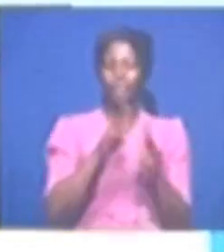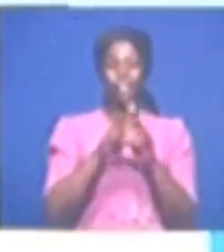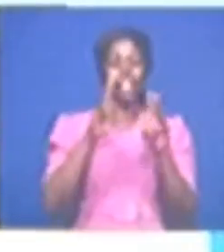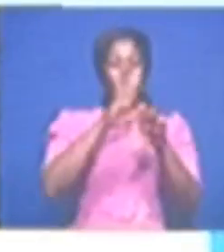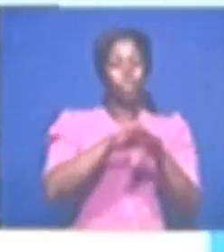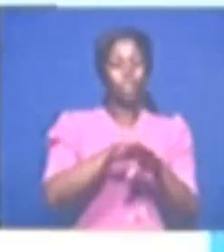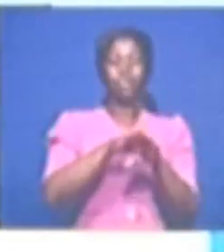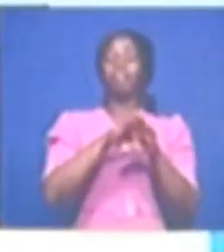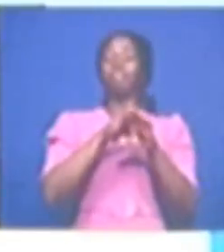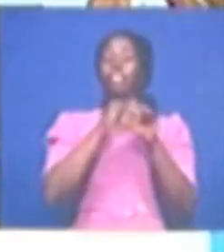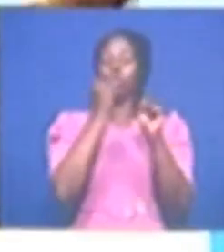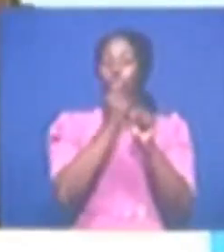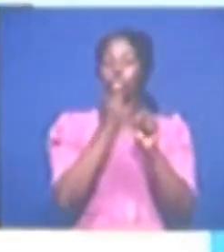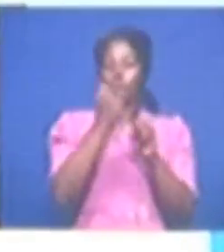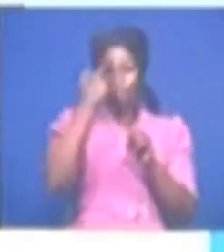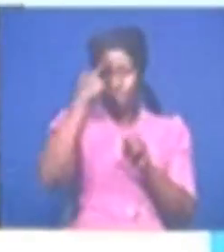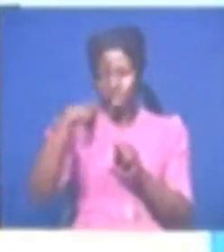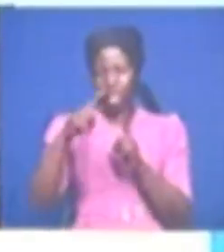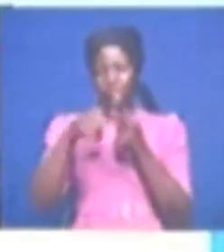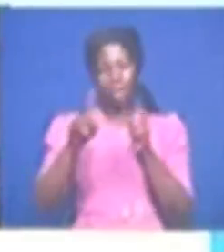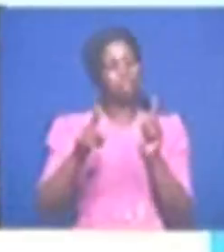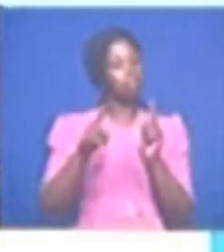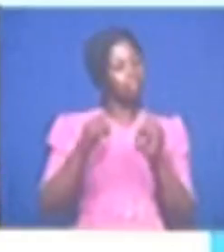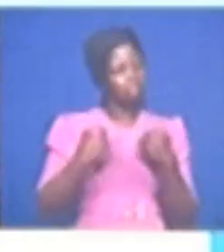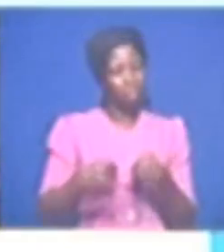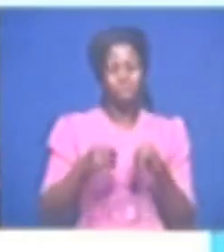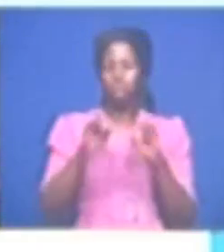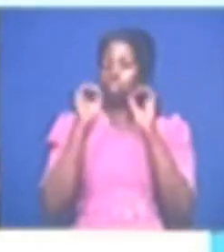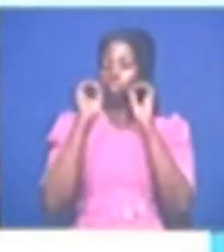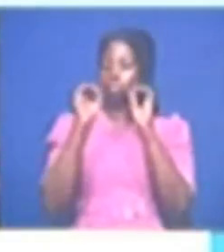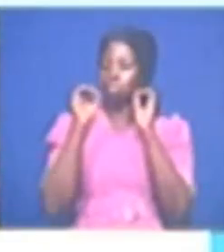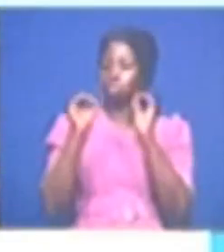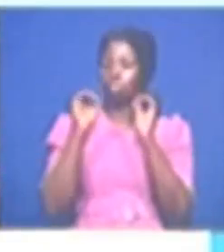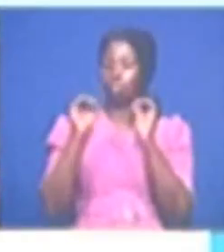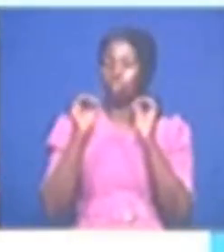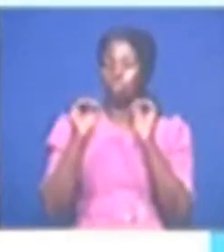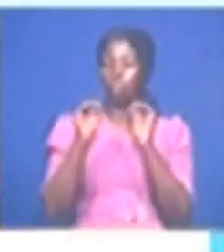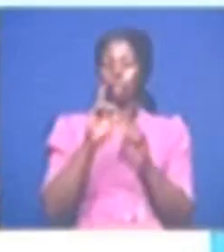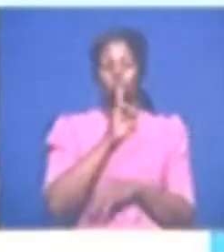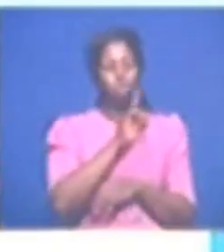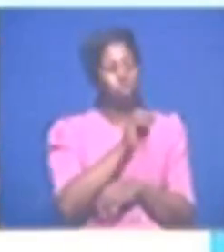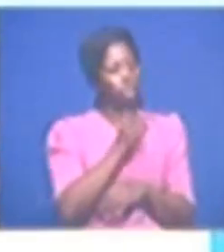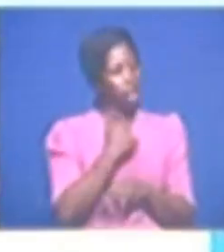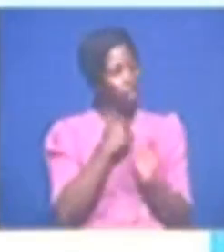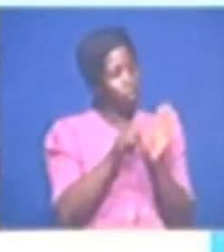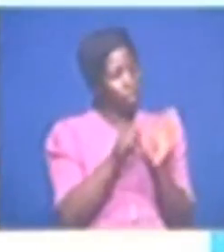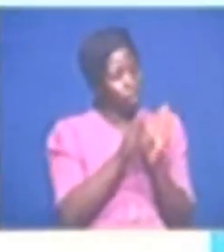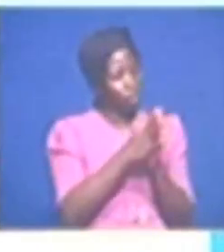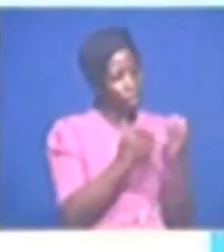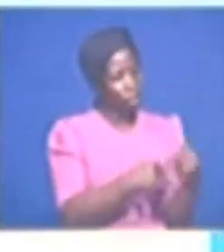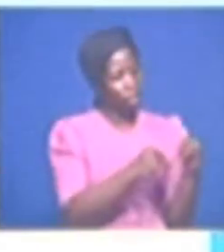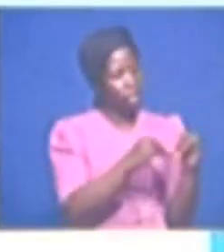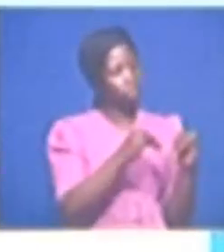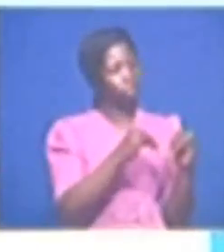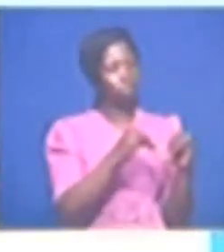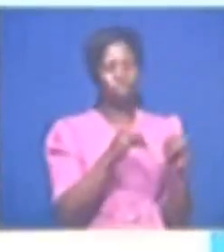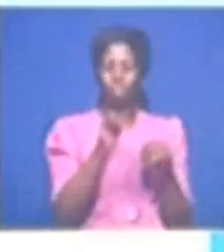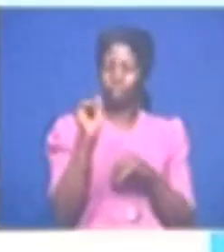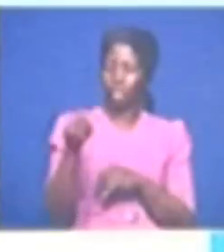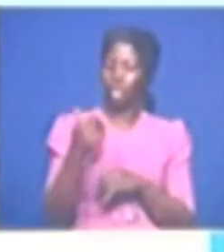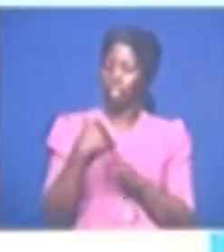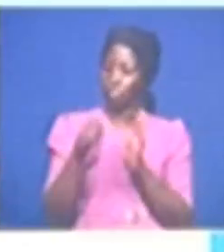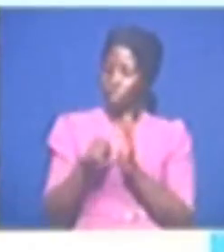but implementation becomes zero. So you have a problem with the implementation bit of it. Policy implementation and the policy failure.